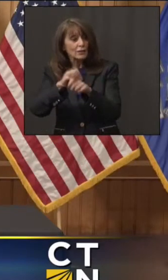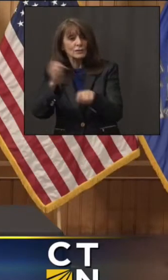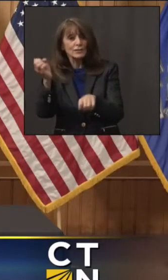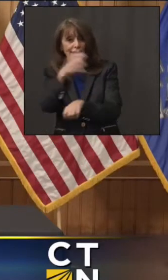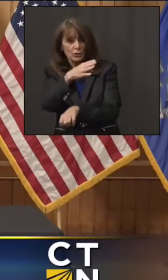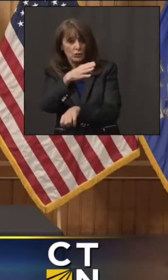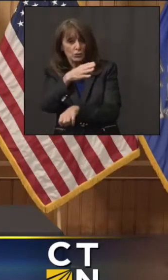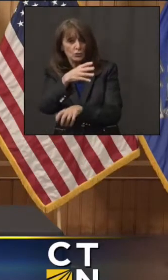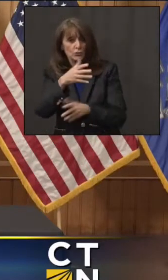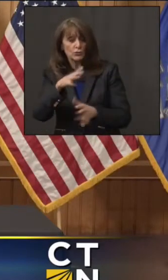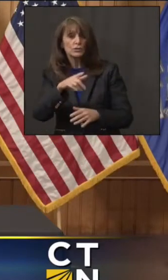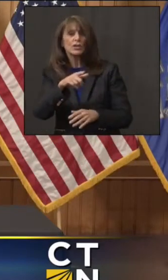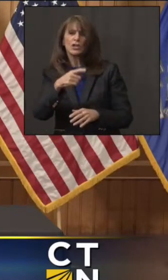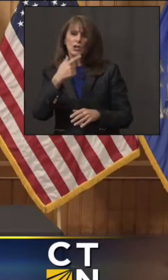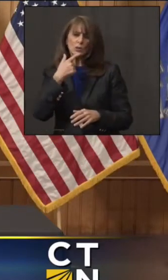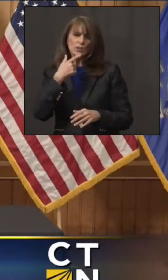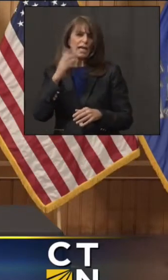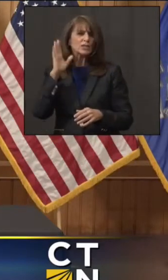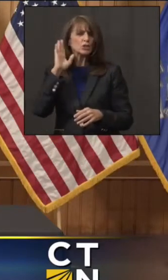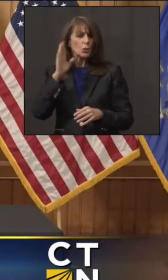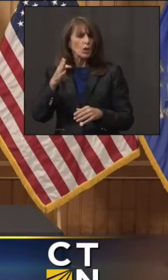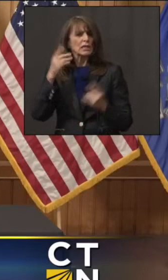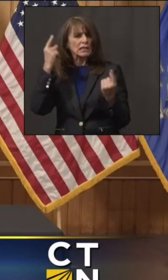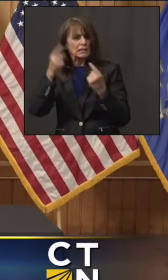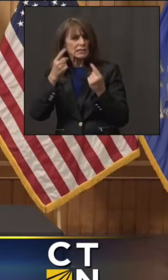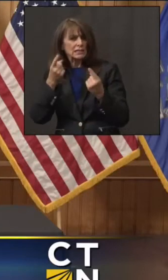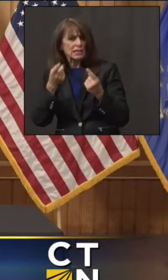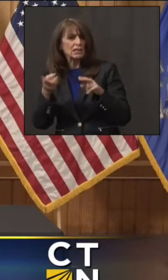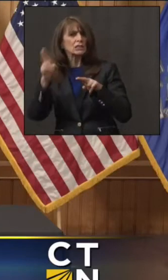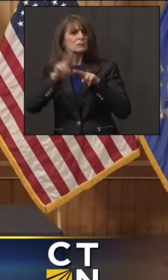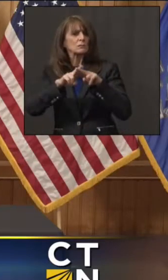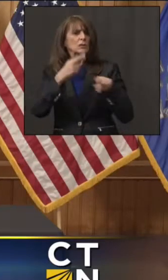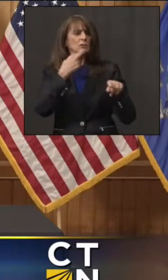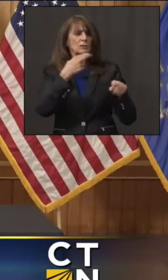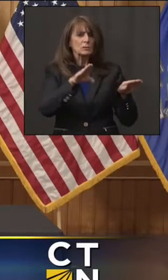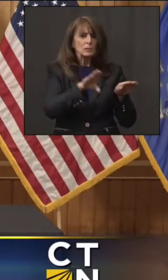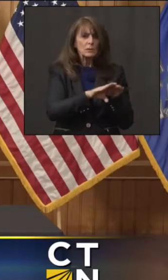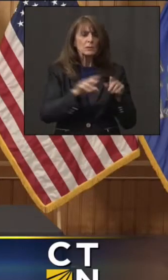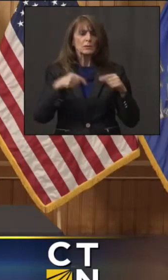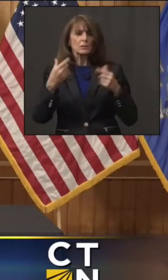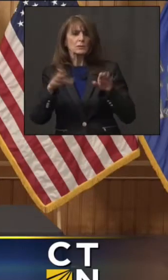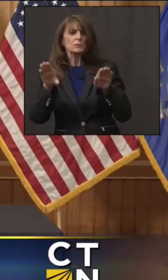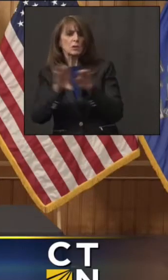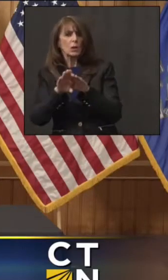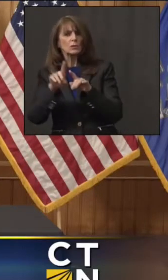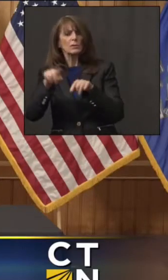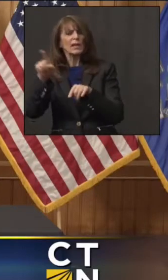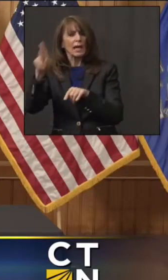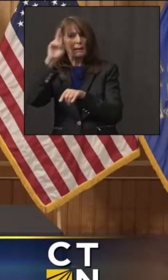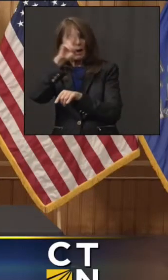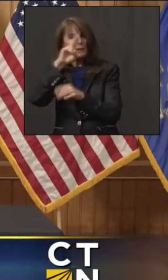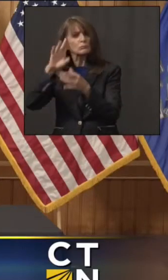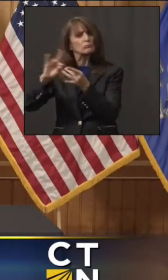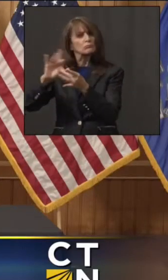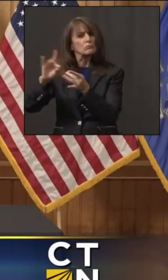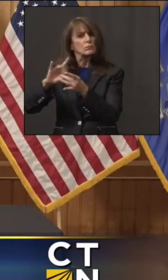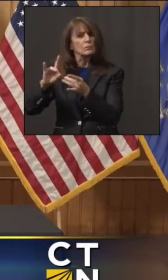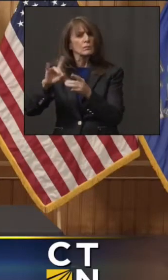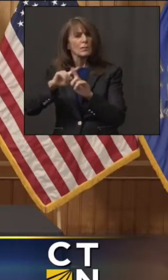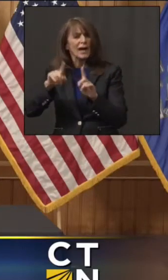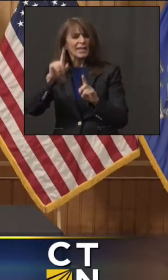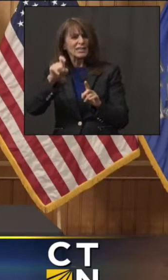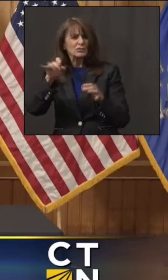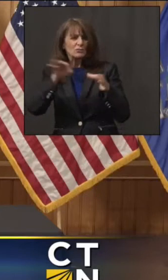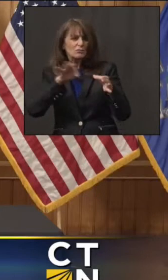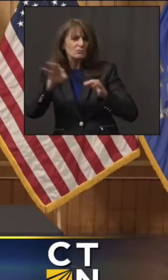said that you would consider additional restrictions based on the hospitalization metrics. But can you explain to me, what